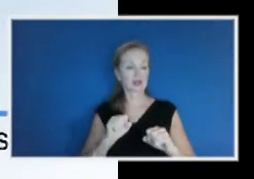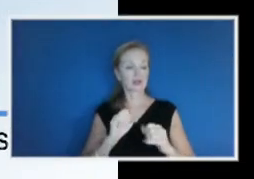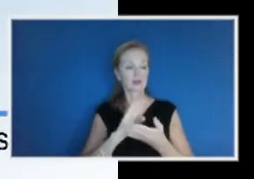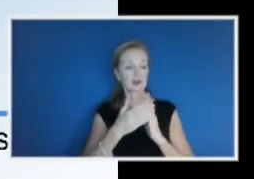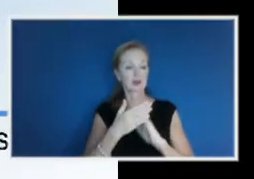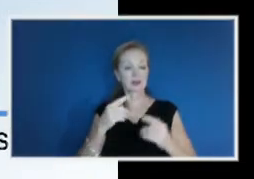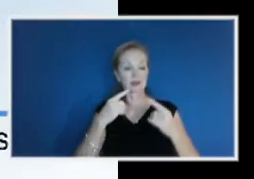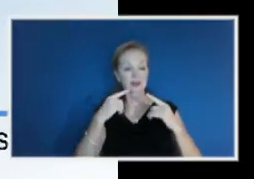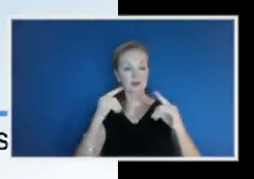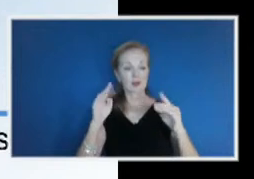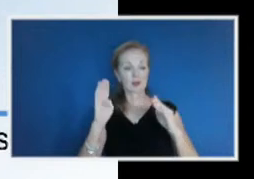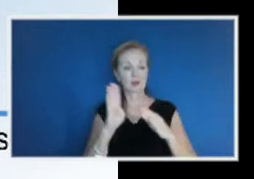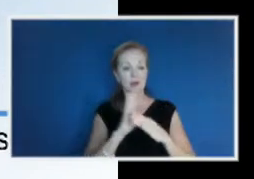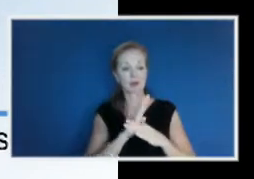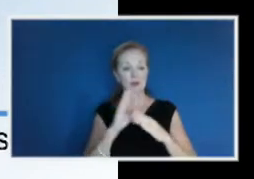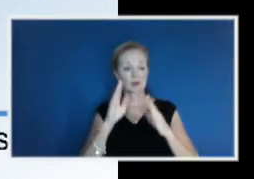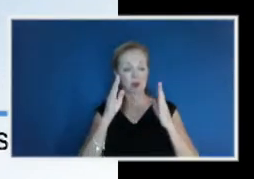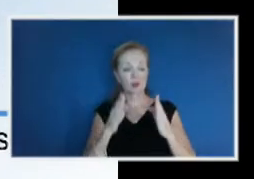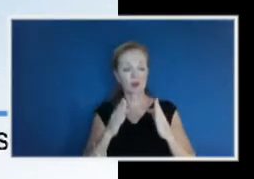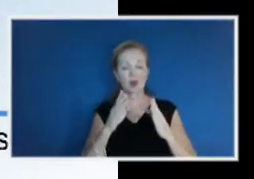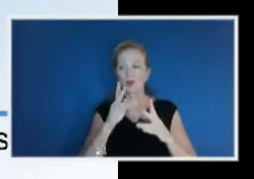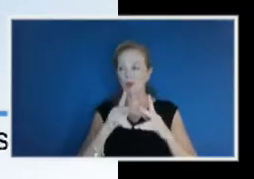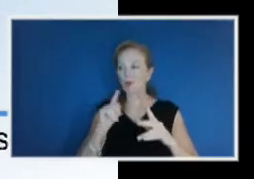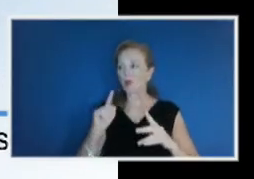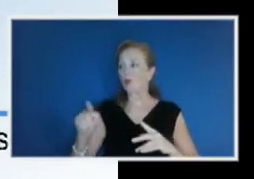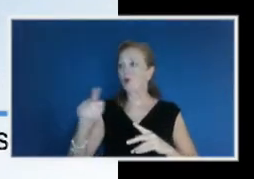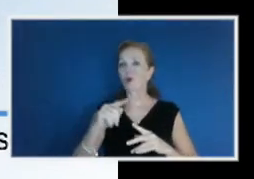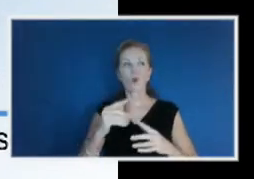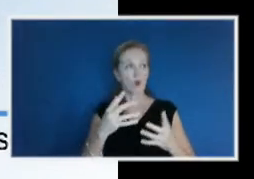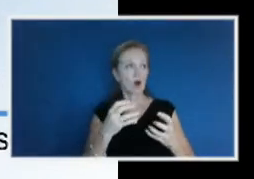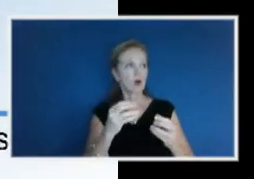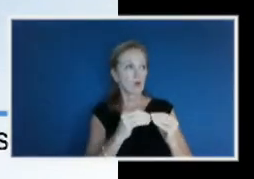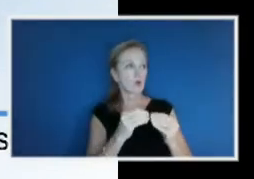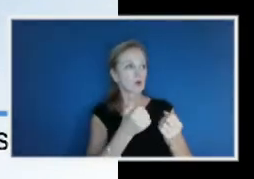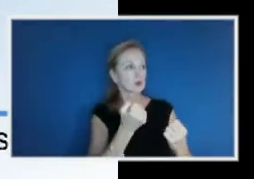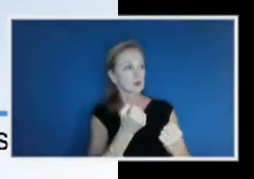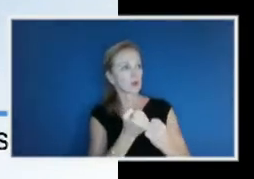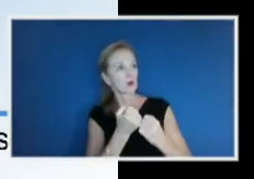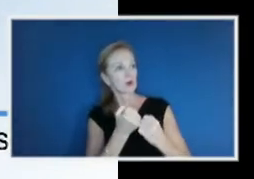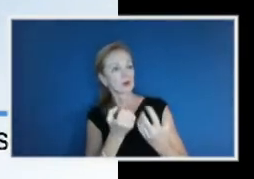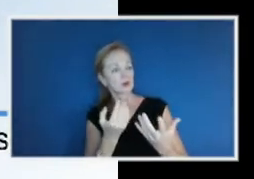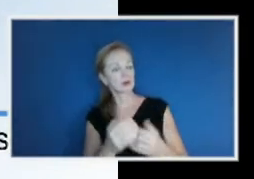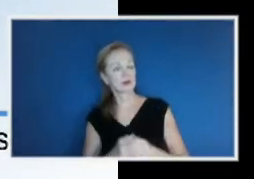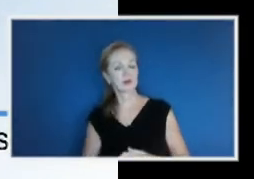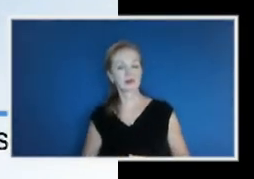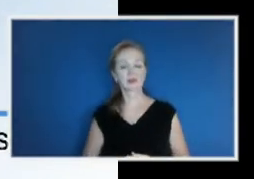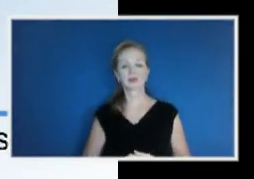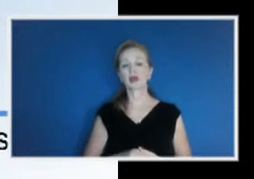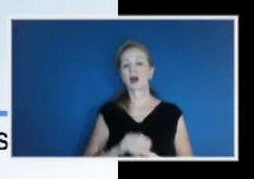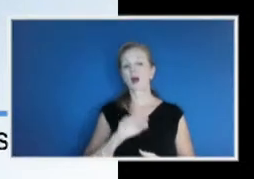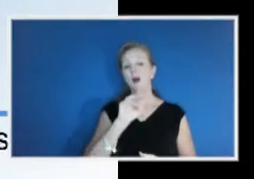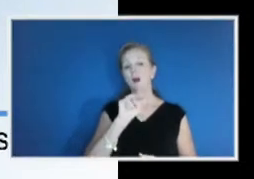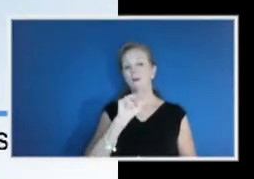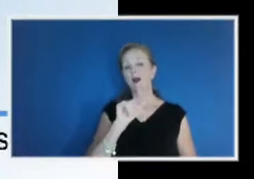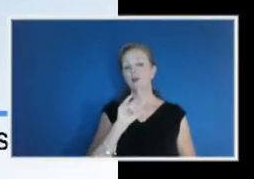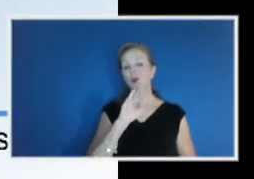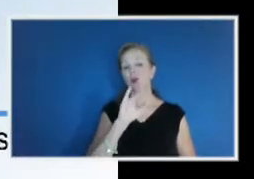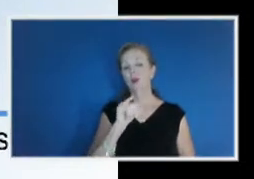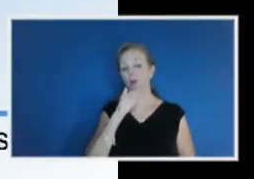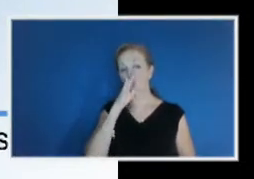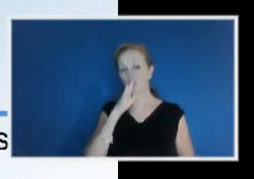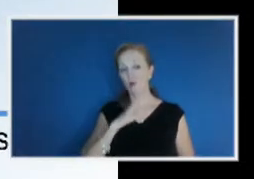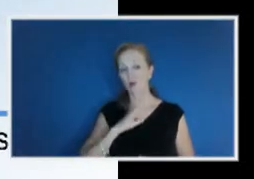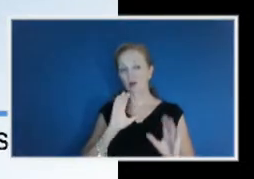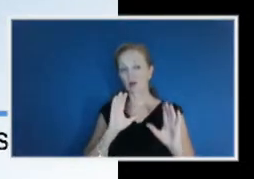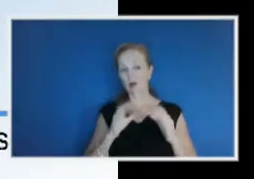person, people wanted more support from the city. Minority and women firms, particularly in certain industries, really want